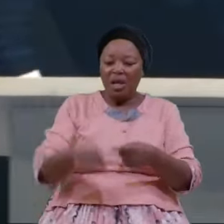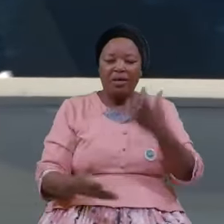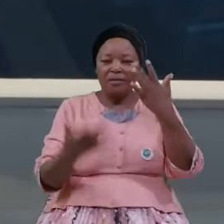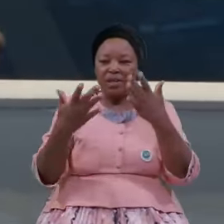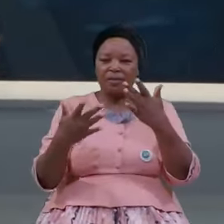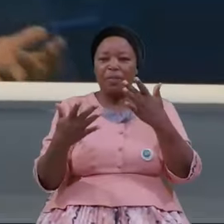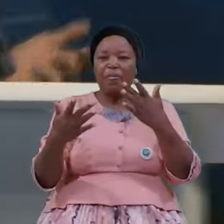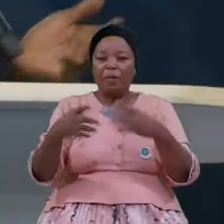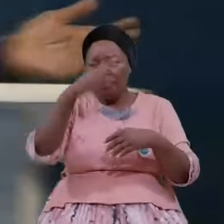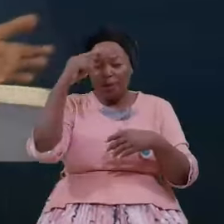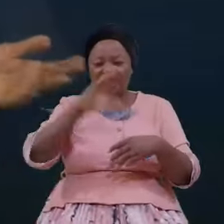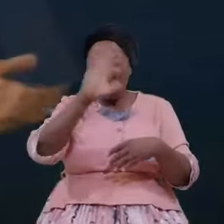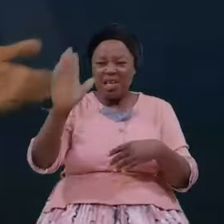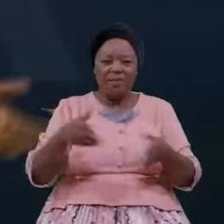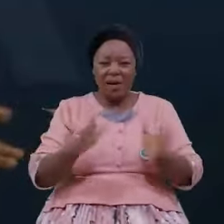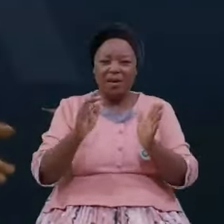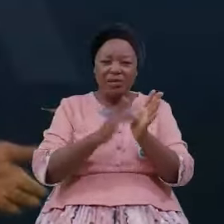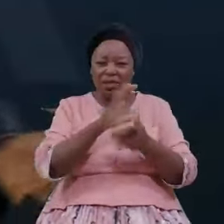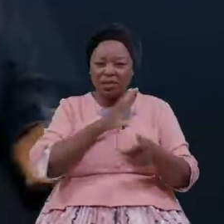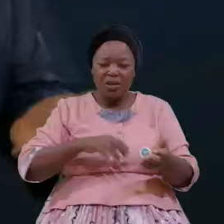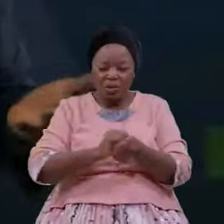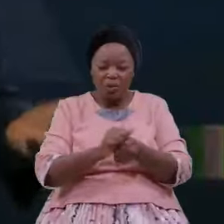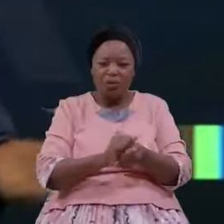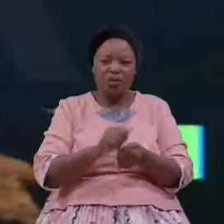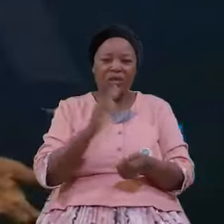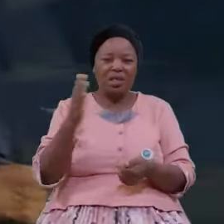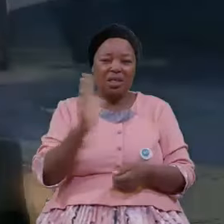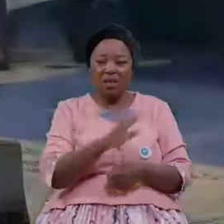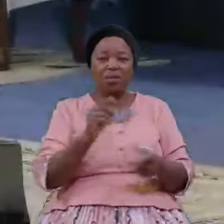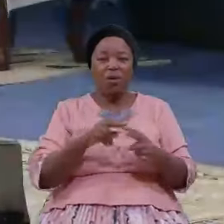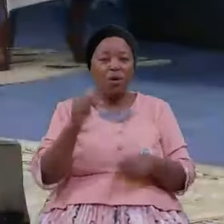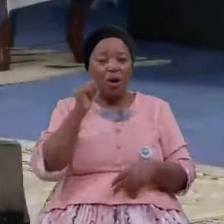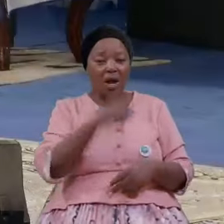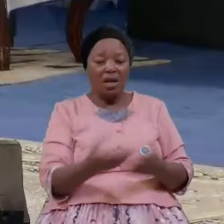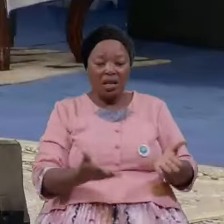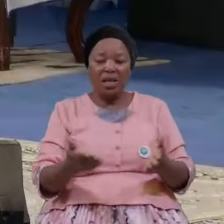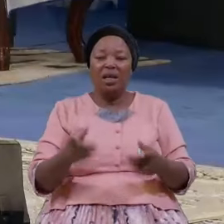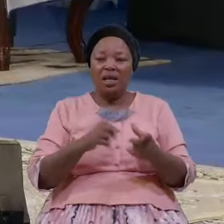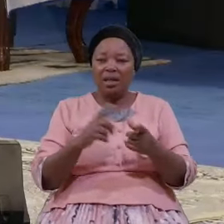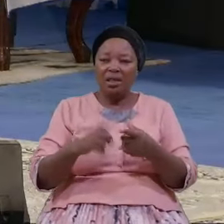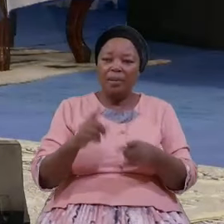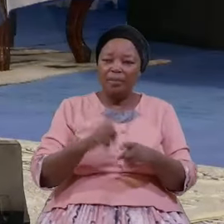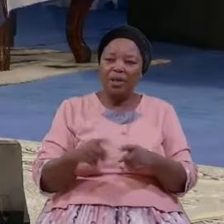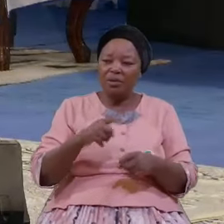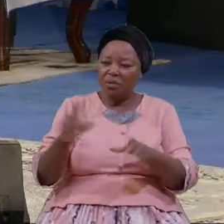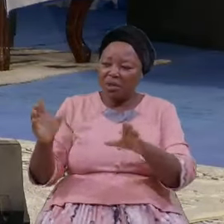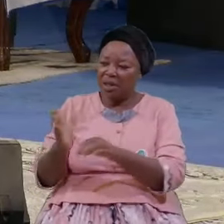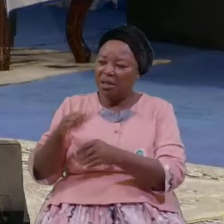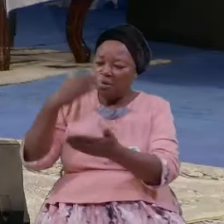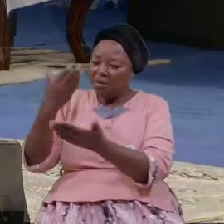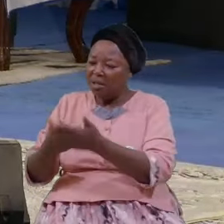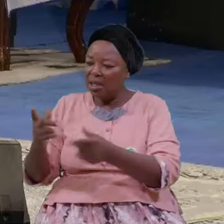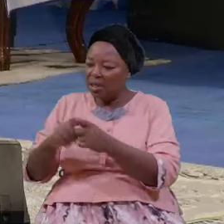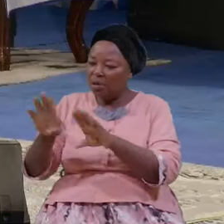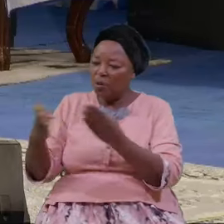and looking back, because, you know, he knew you. And then you got there, and he opened the books and the book of